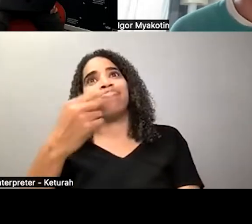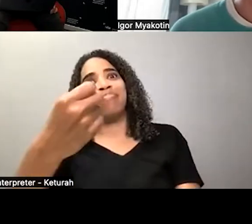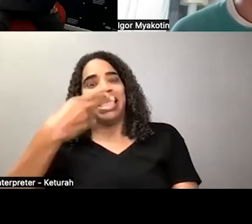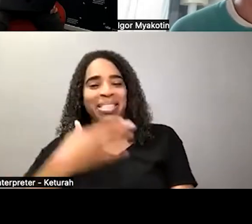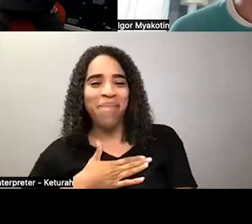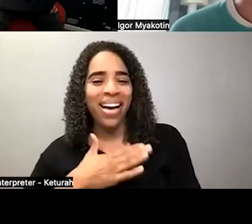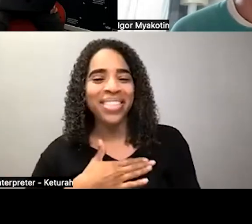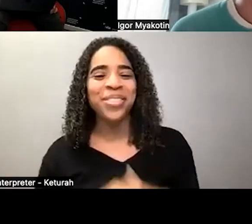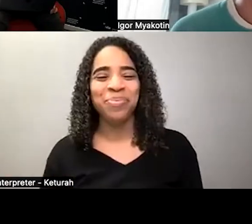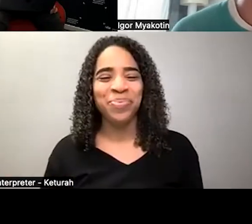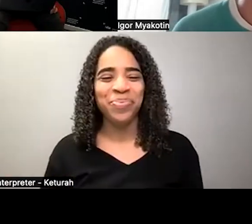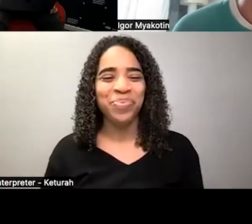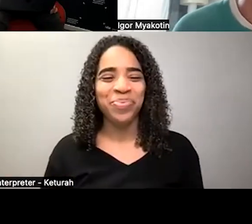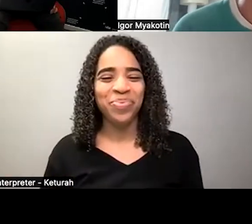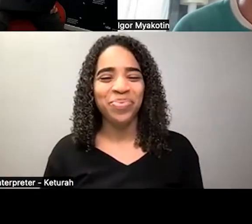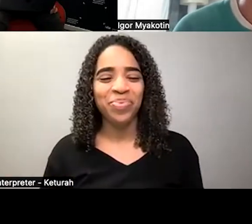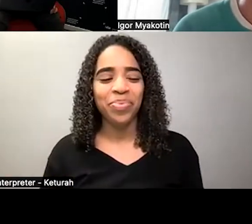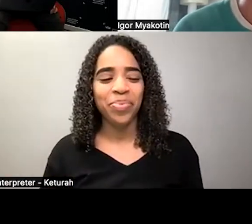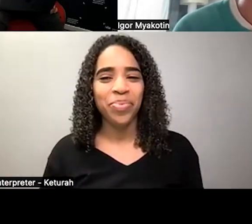And